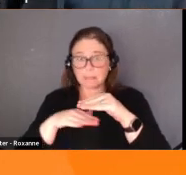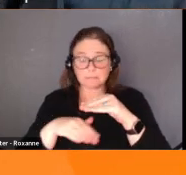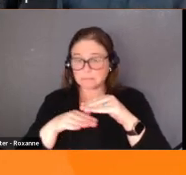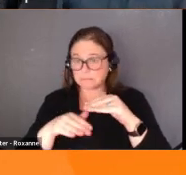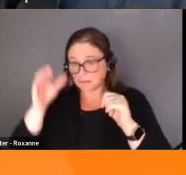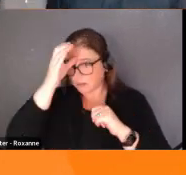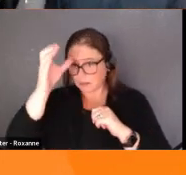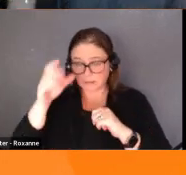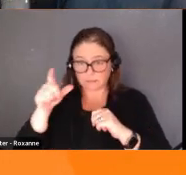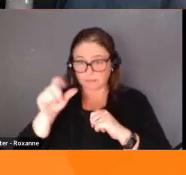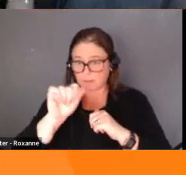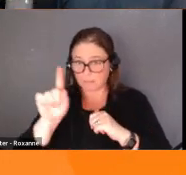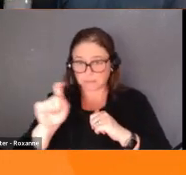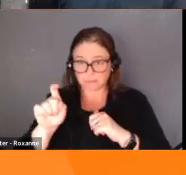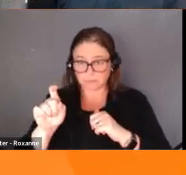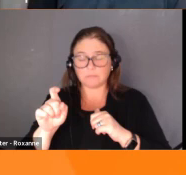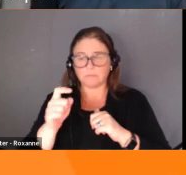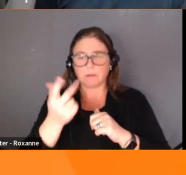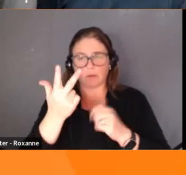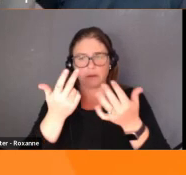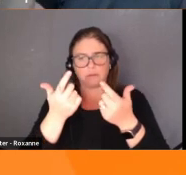we look at three big things: